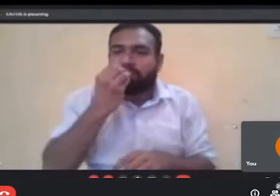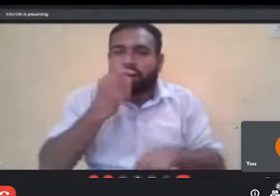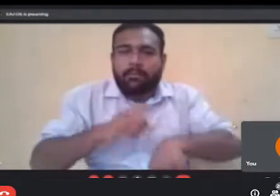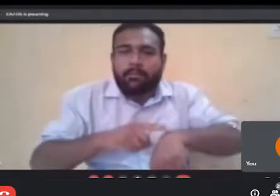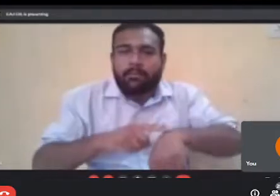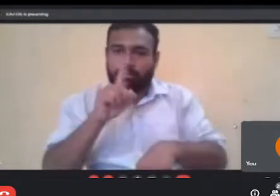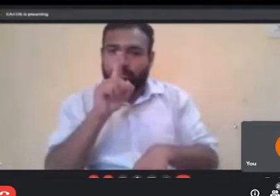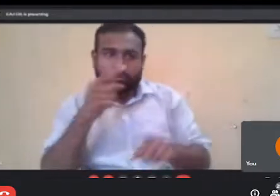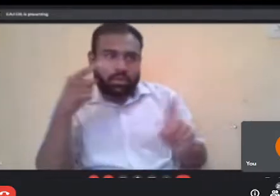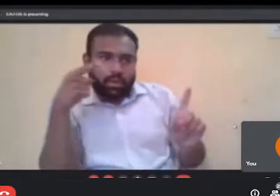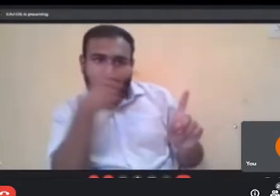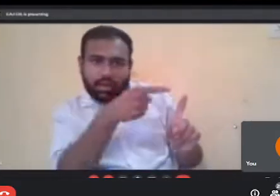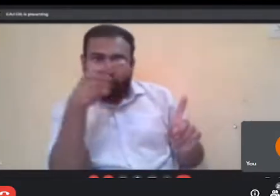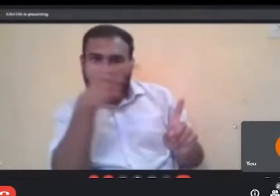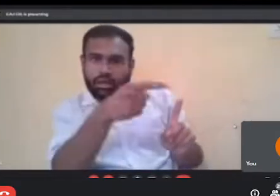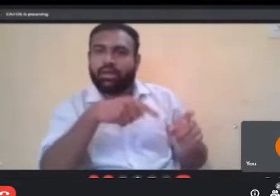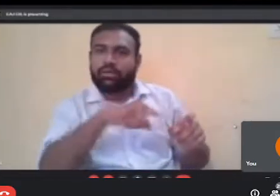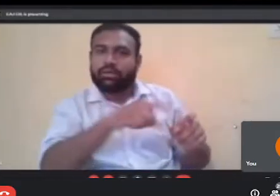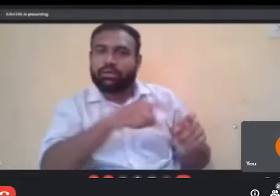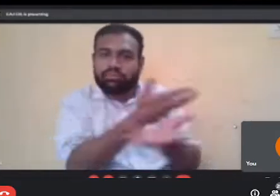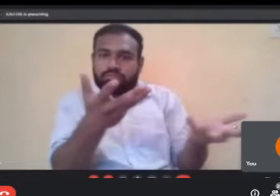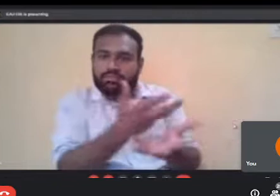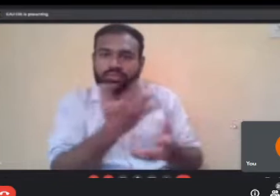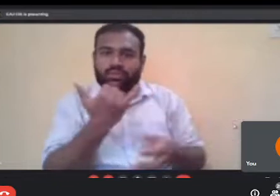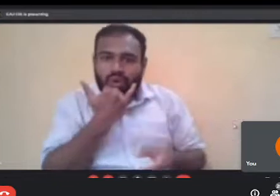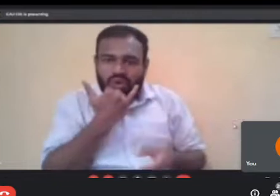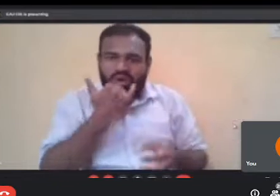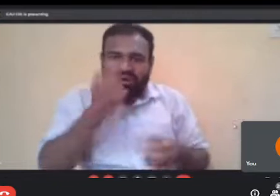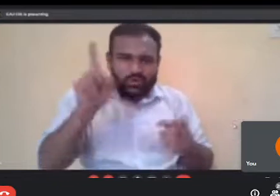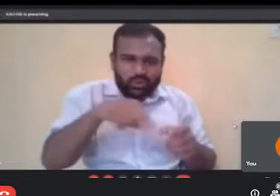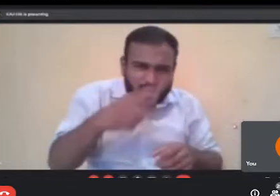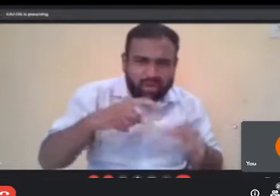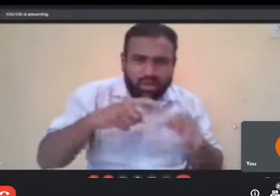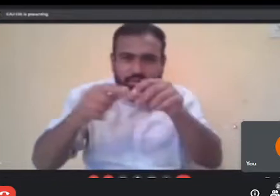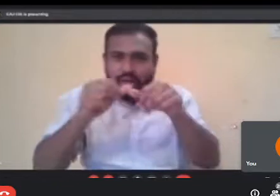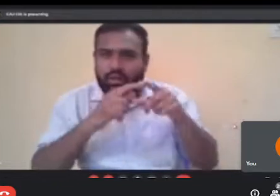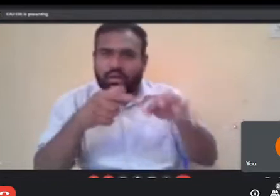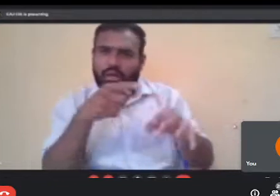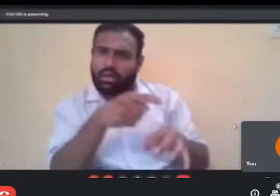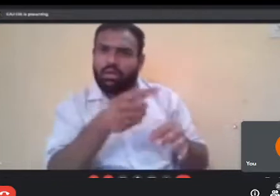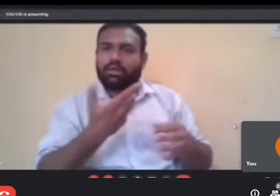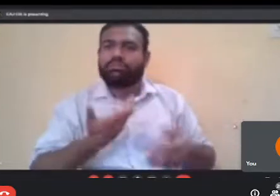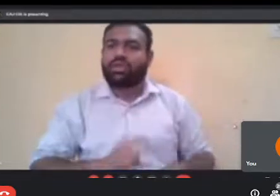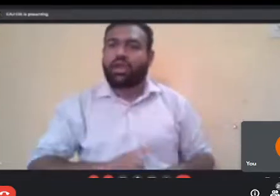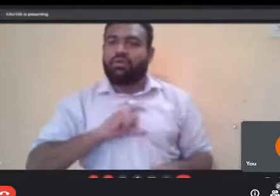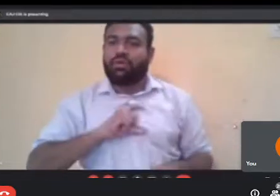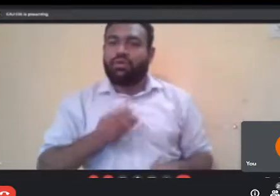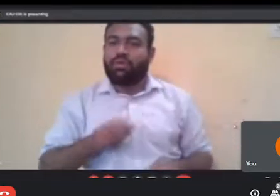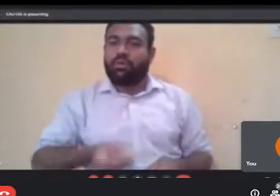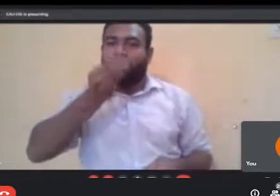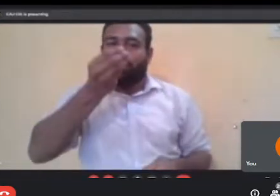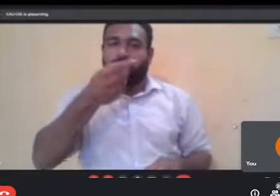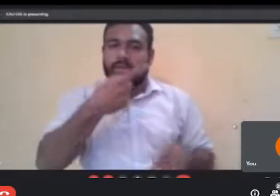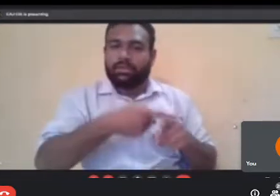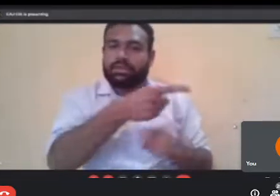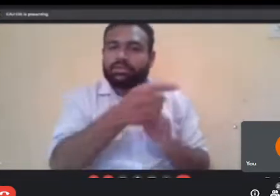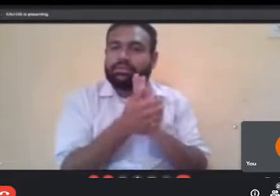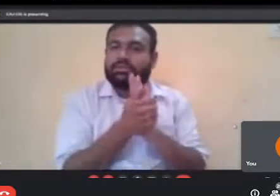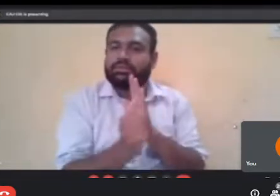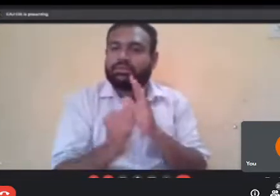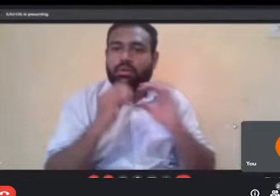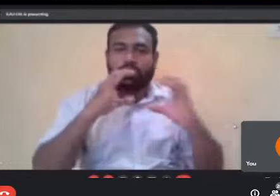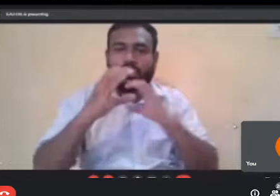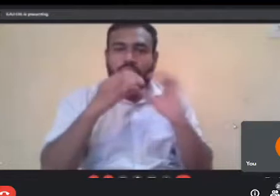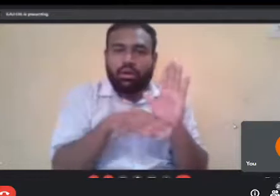would point it at 9 o'clock. What time do you take a bath? And they would say, no, you don't take bath at 9, you bathe